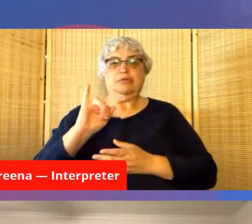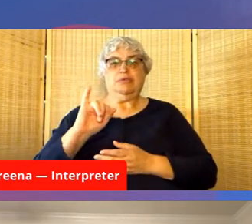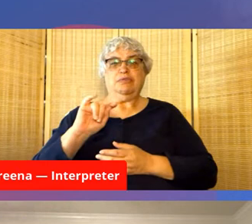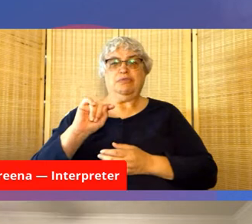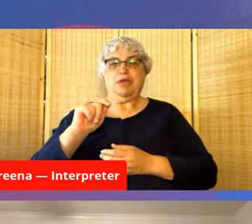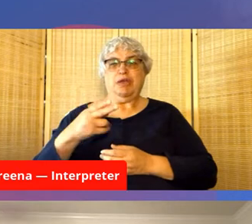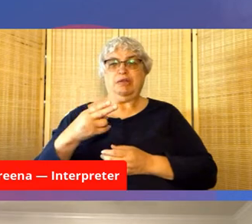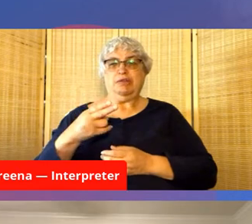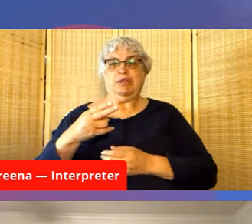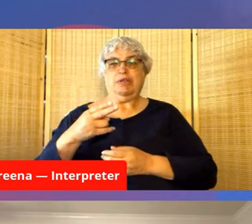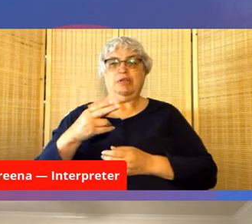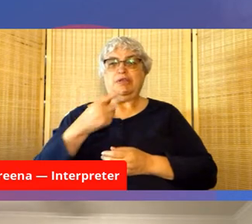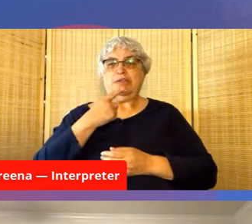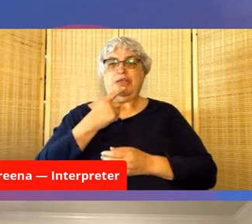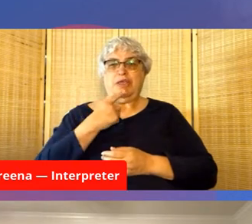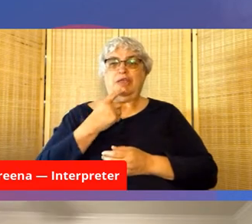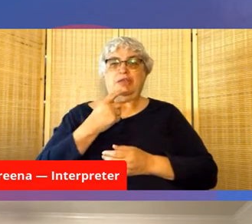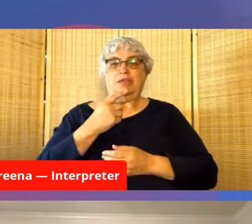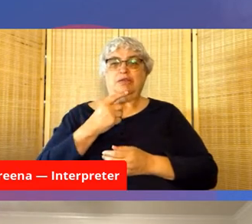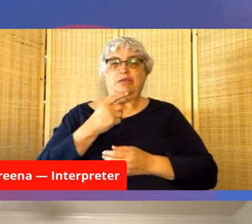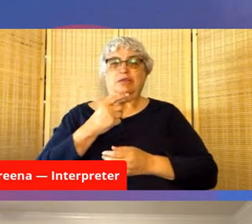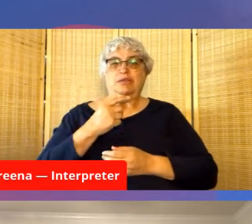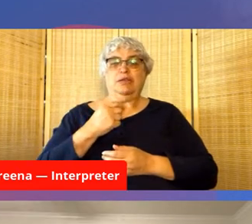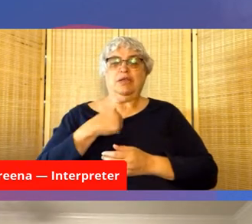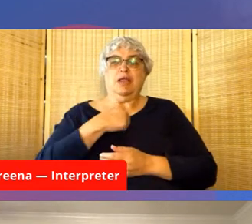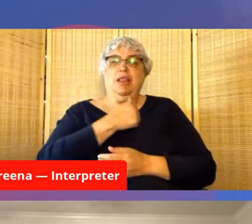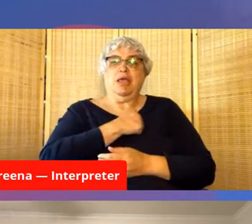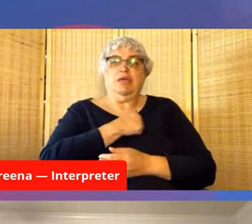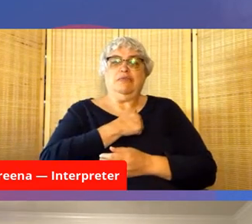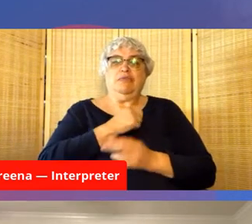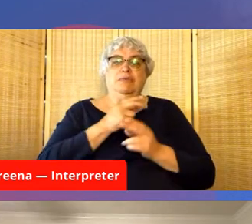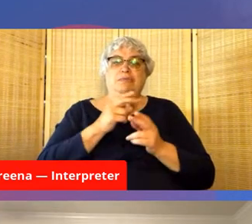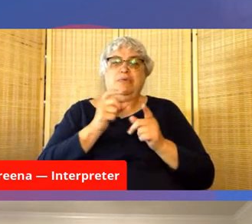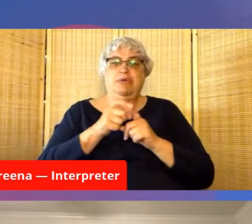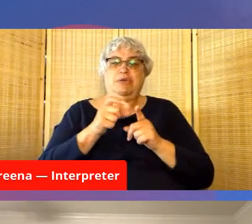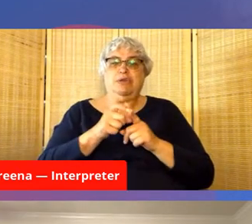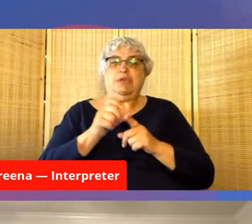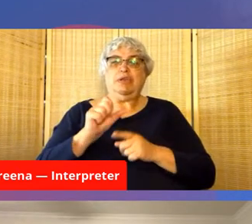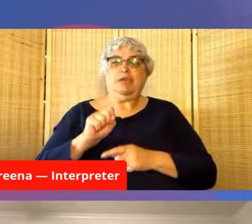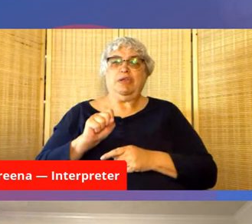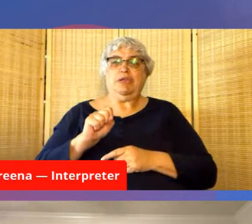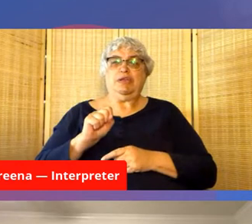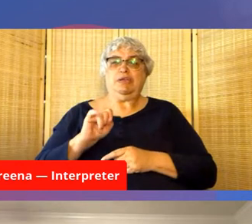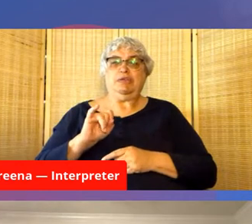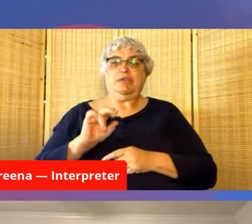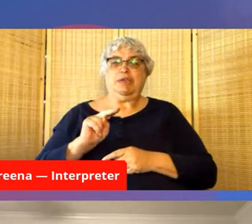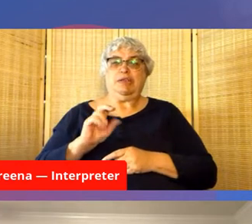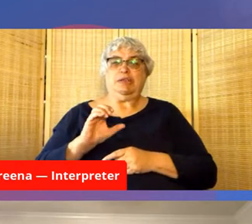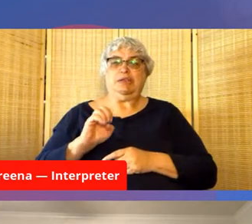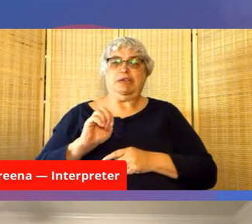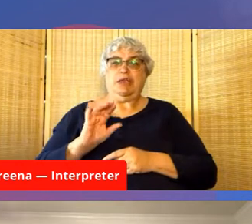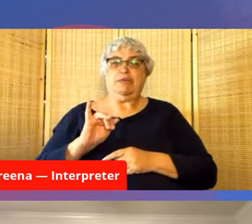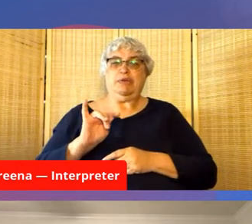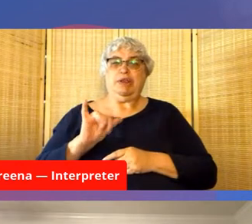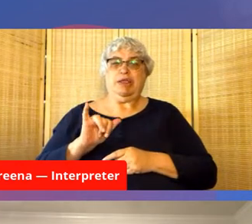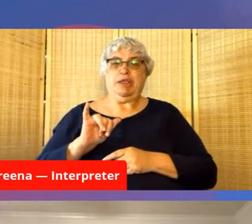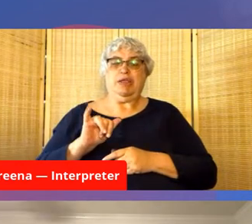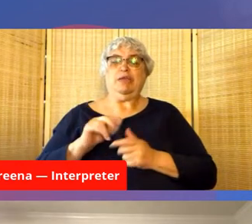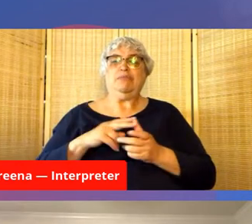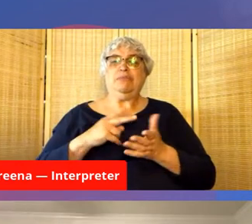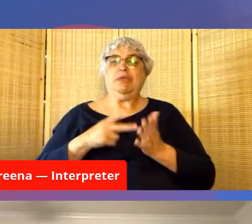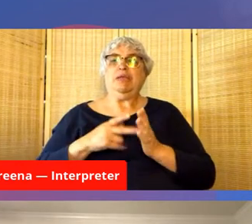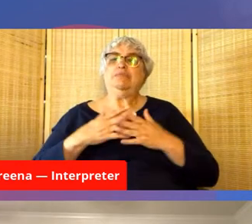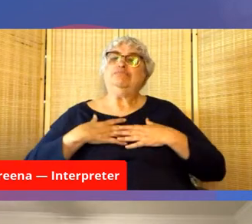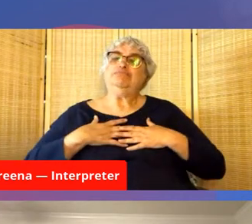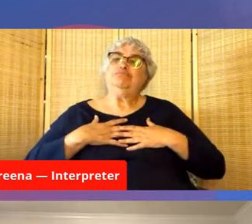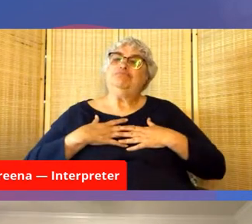on the head. It's I love the word you used. It's sincerity. And we're talking about patterns and melodies, right? That was